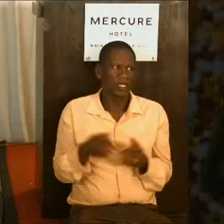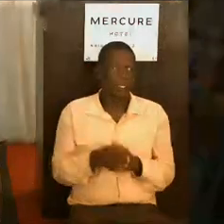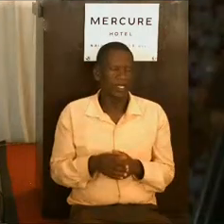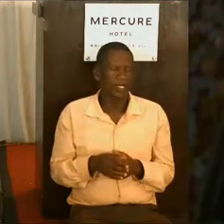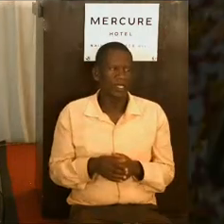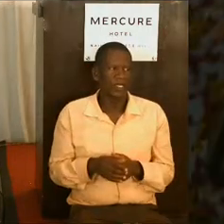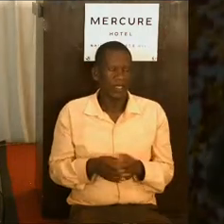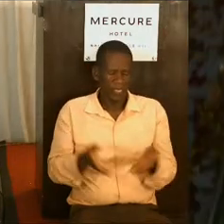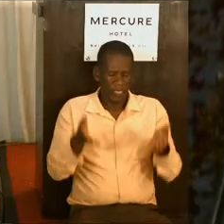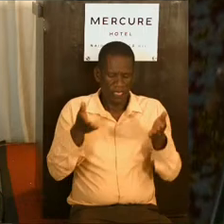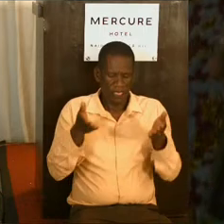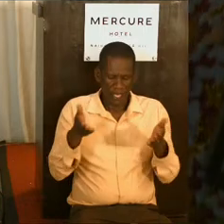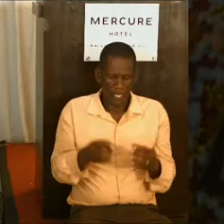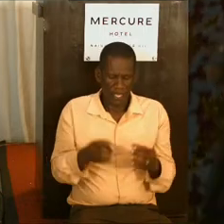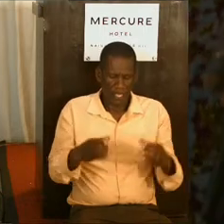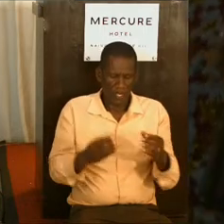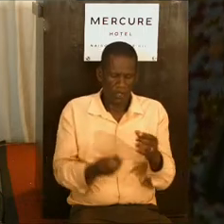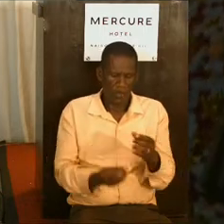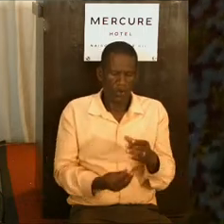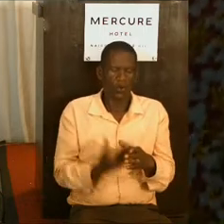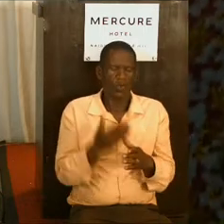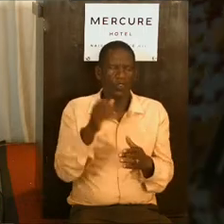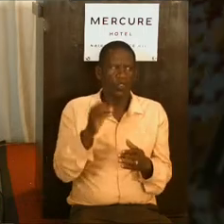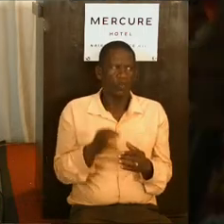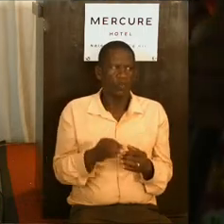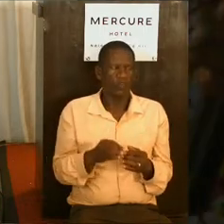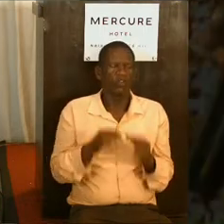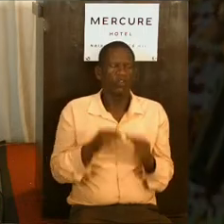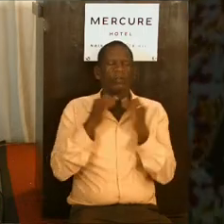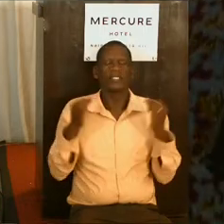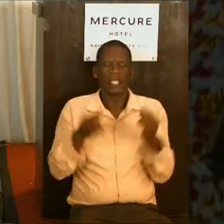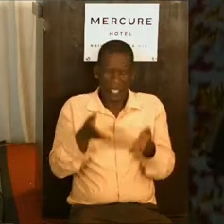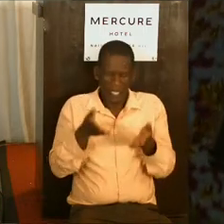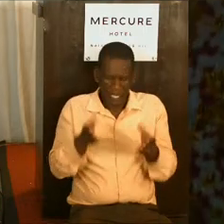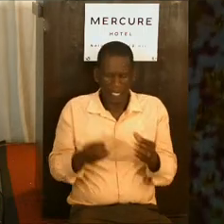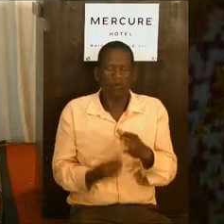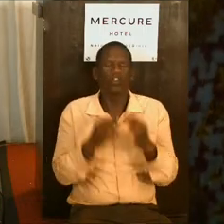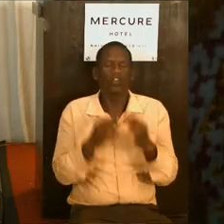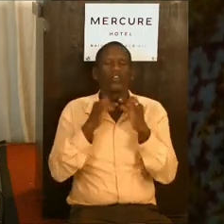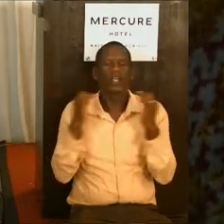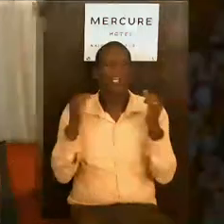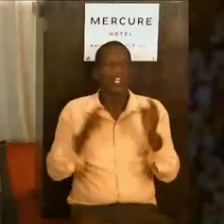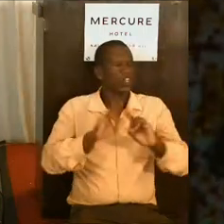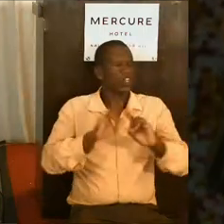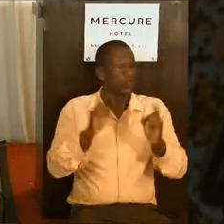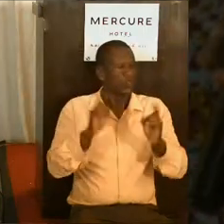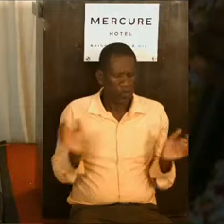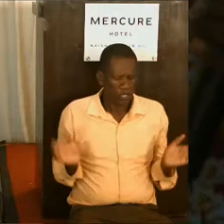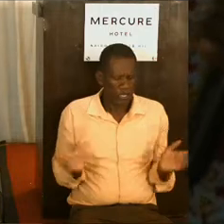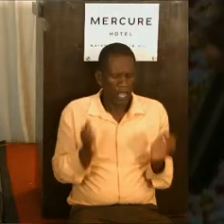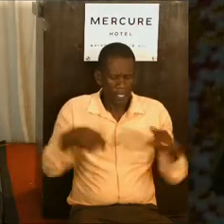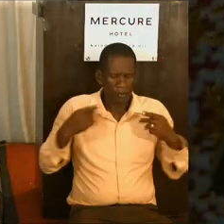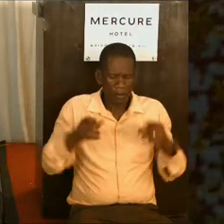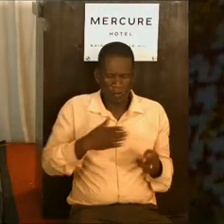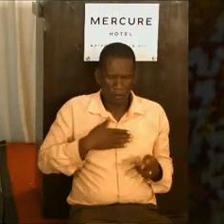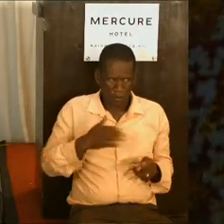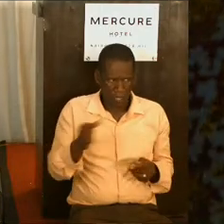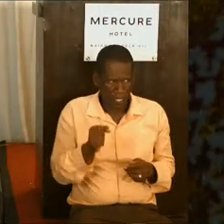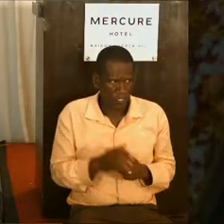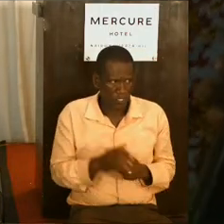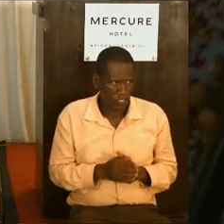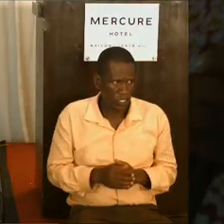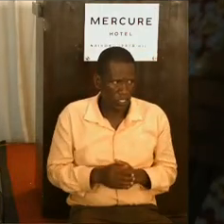the current group of clergy does not inspire people my age